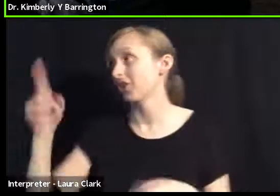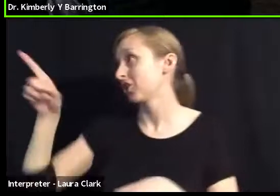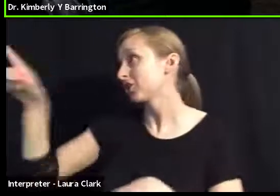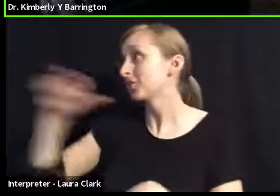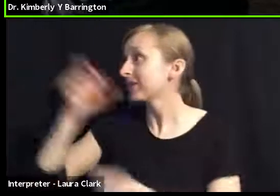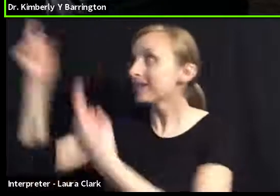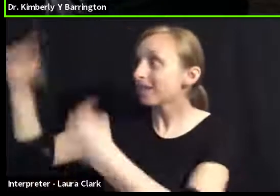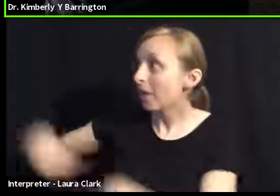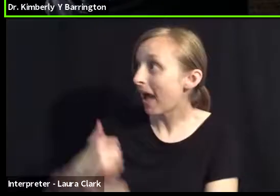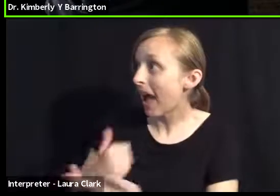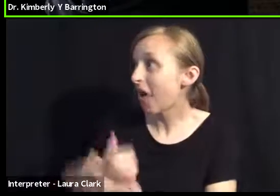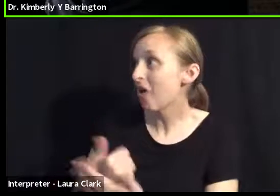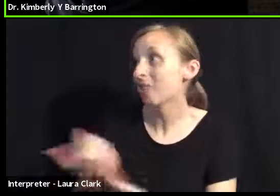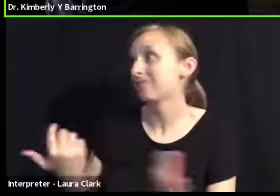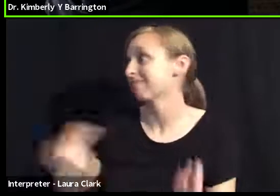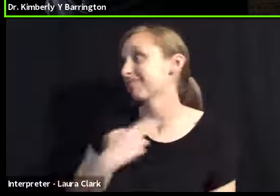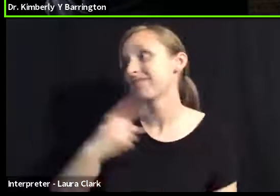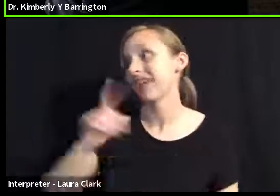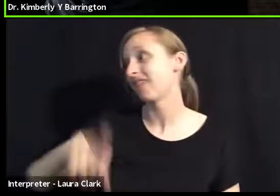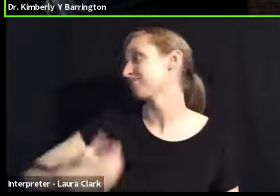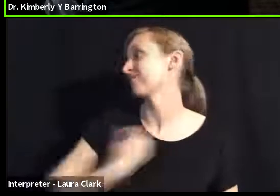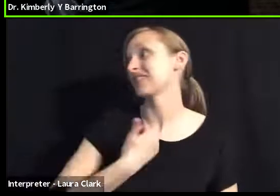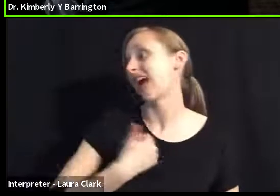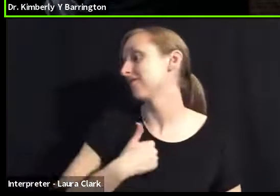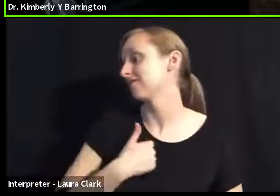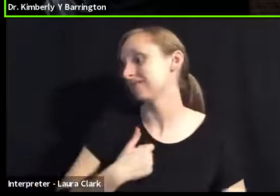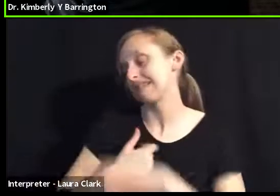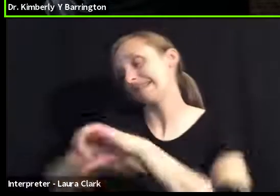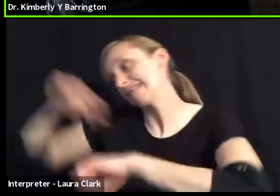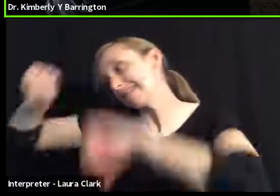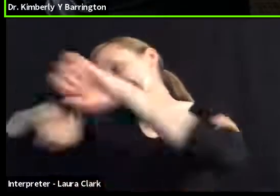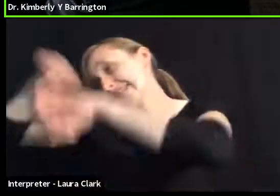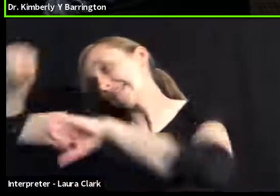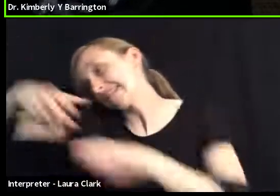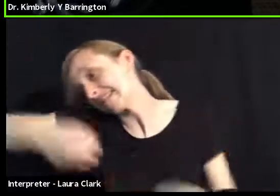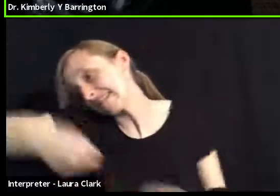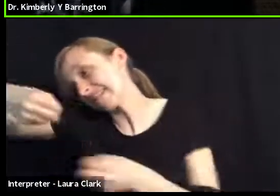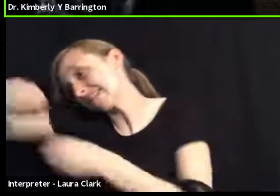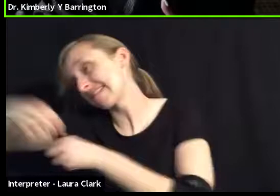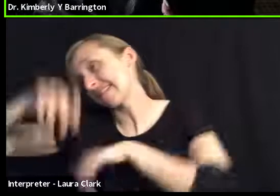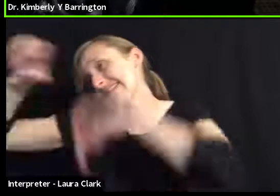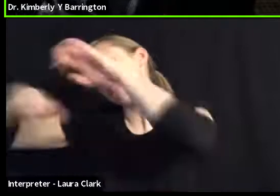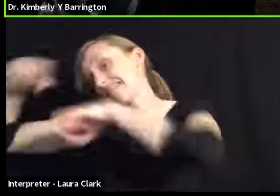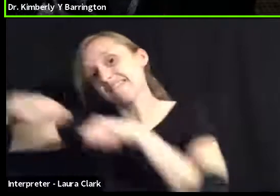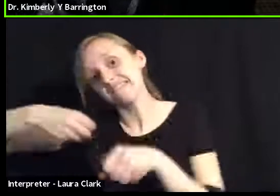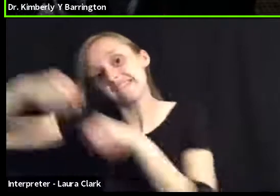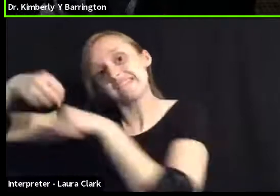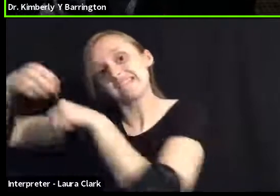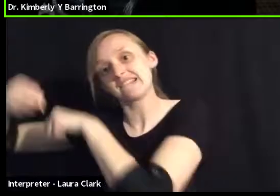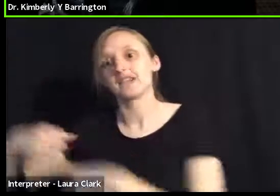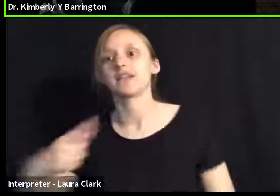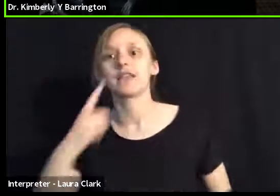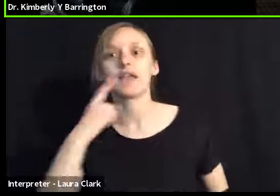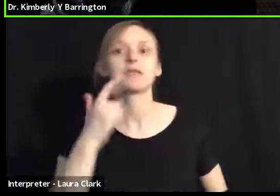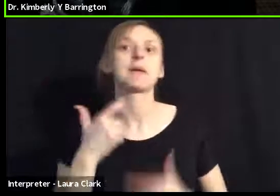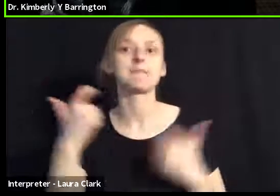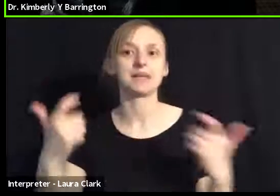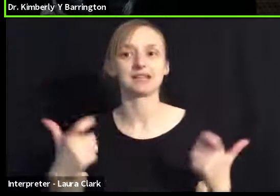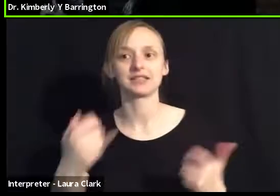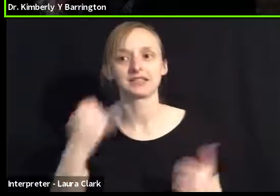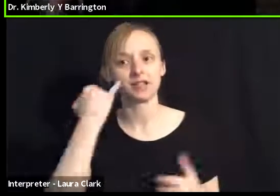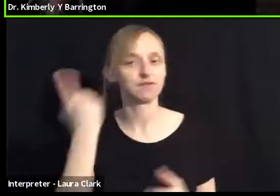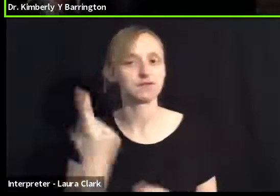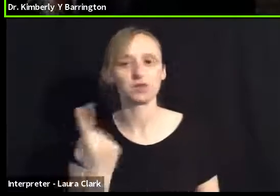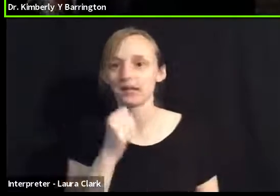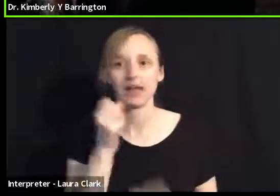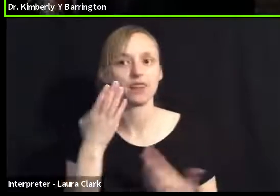that's probably my biggest thing was figuring out how to do it if someone wasn't there, because